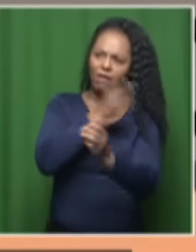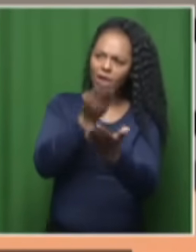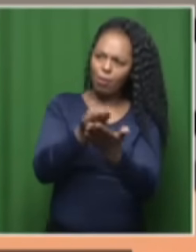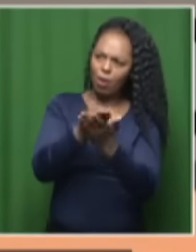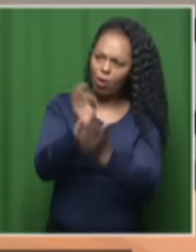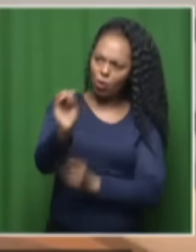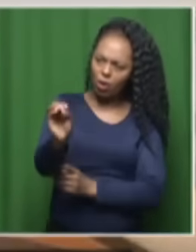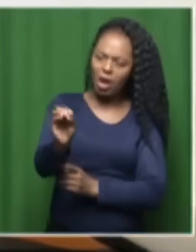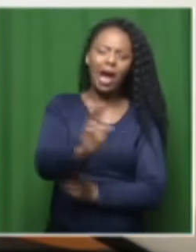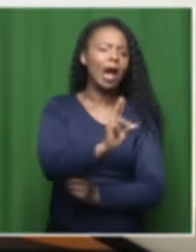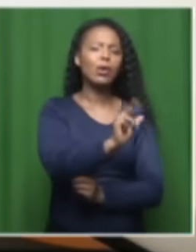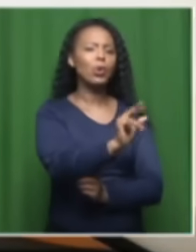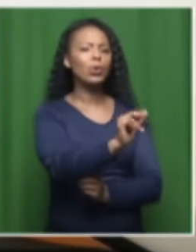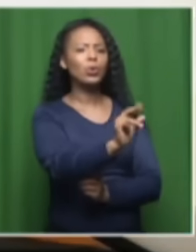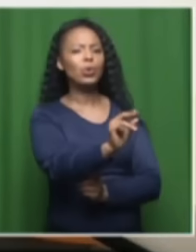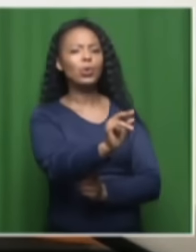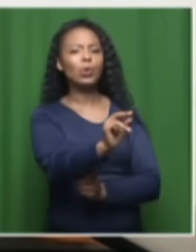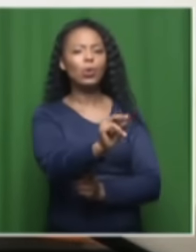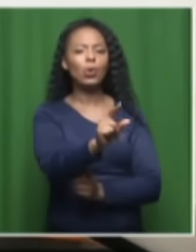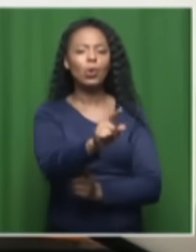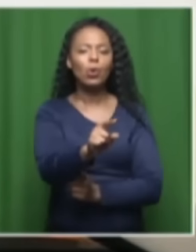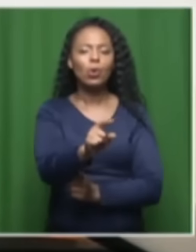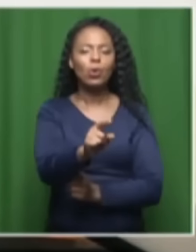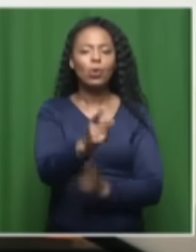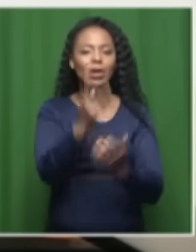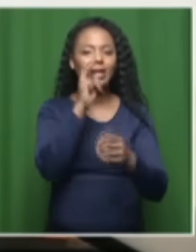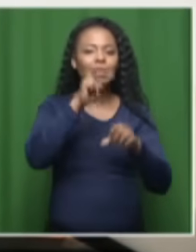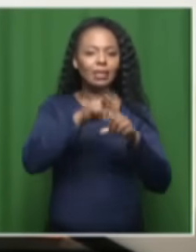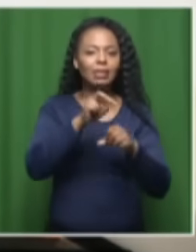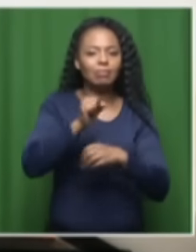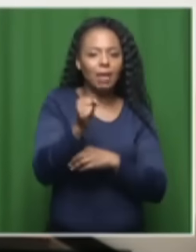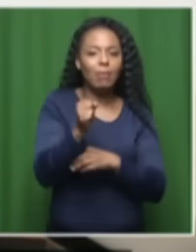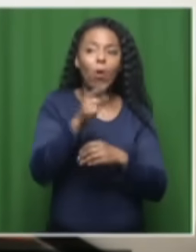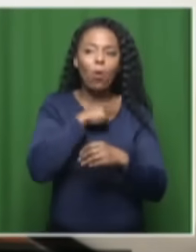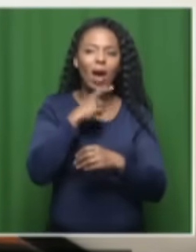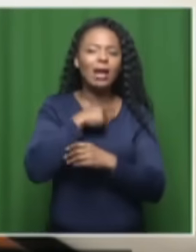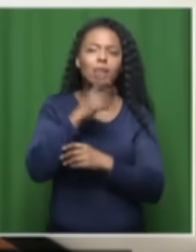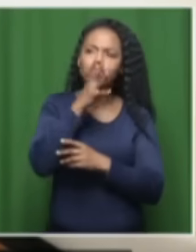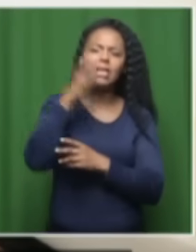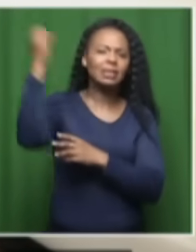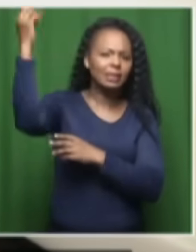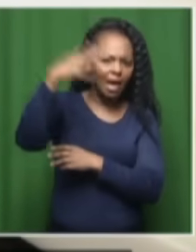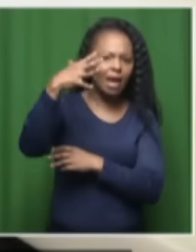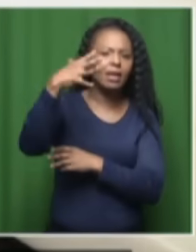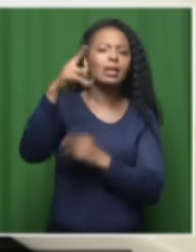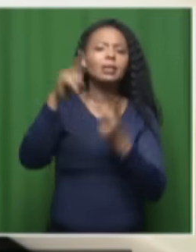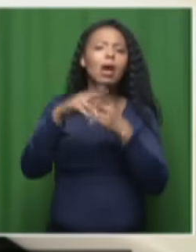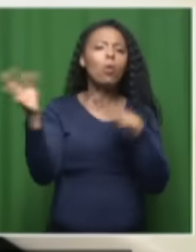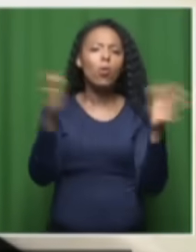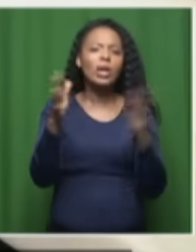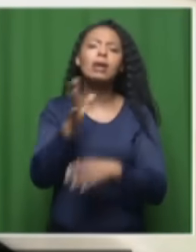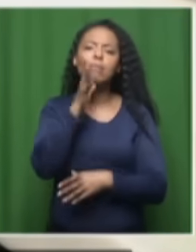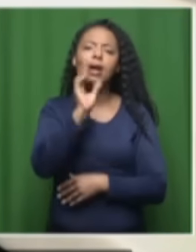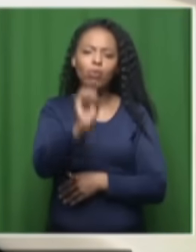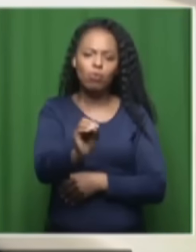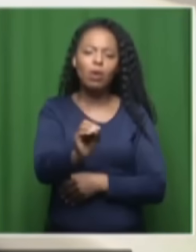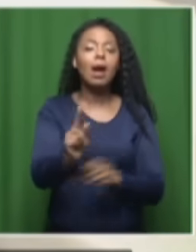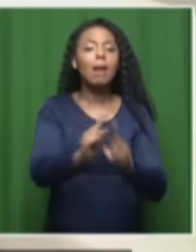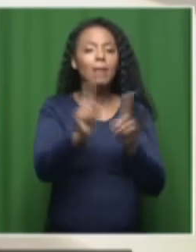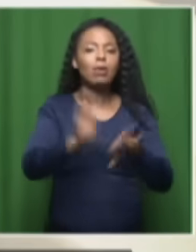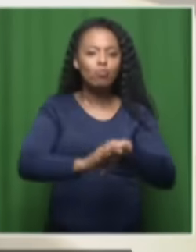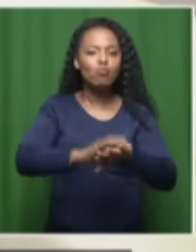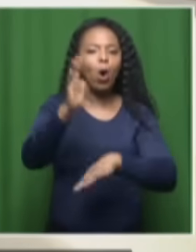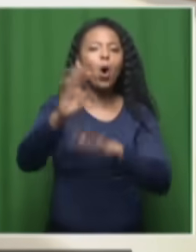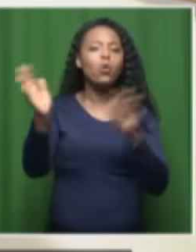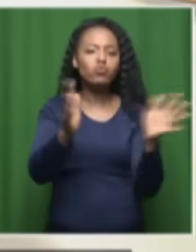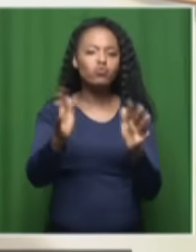point? No, we got to put the facilities in. We've got plenty of sun in the country and plenty of wind that's available, but we would need to put more